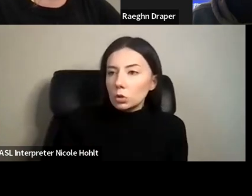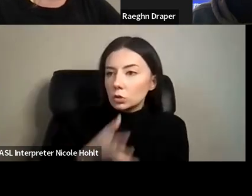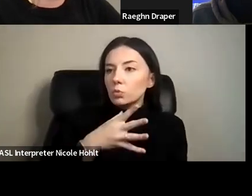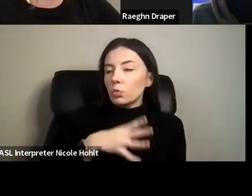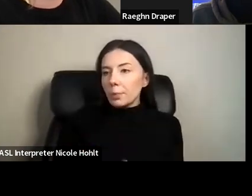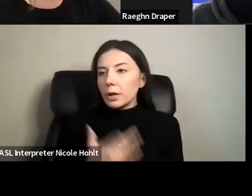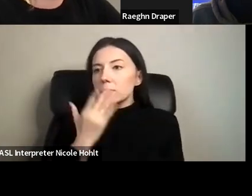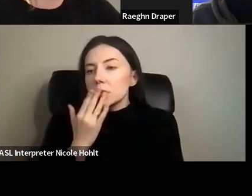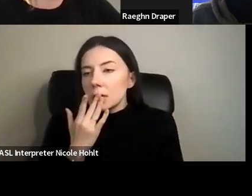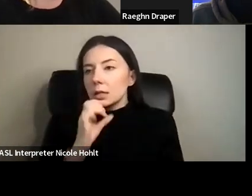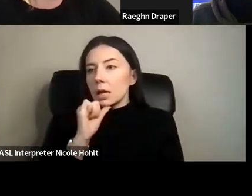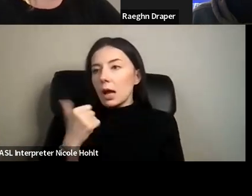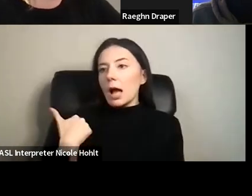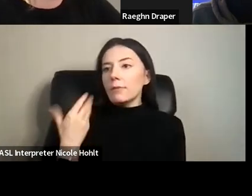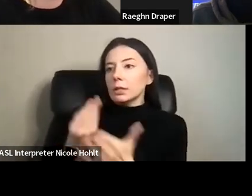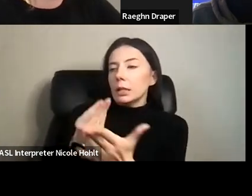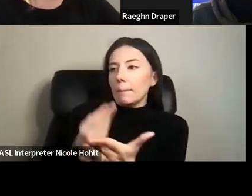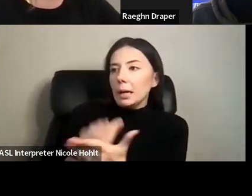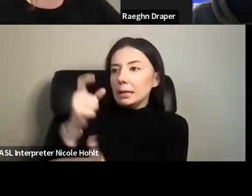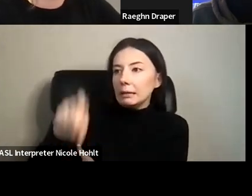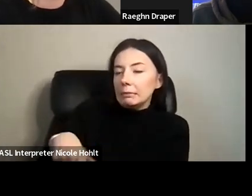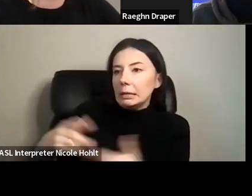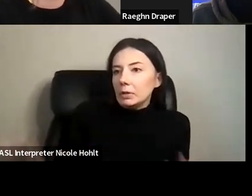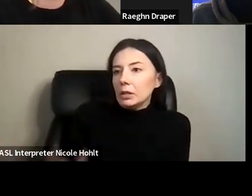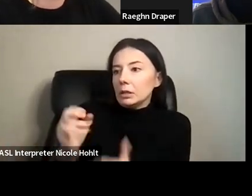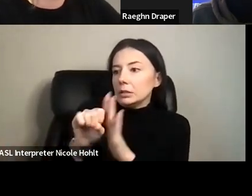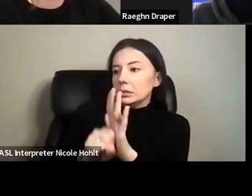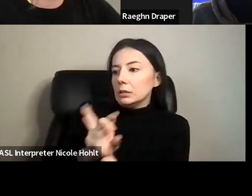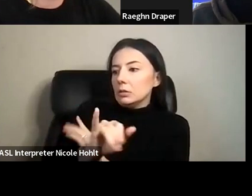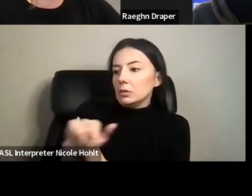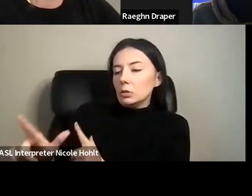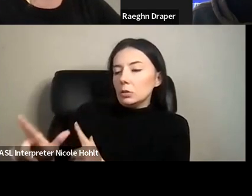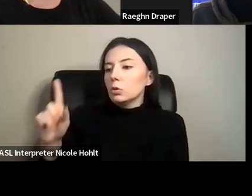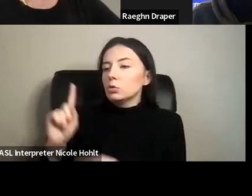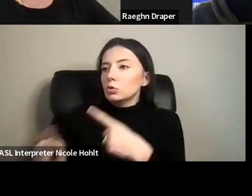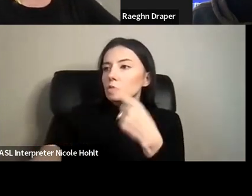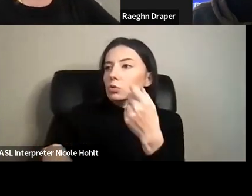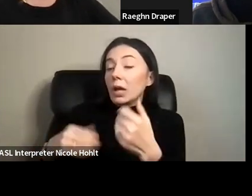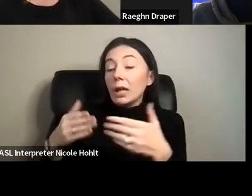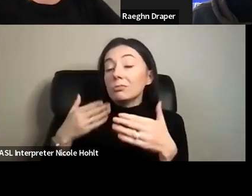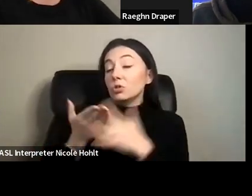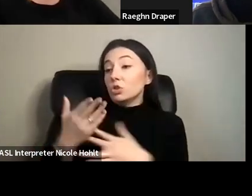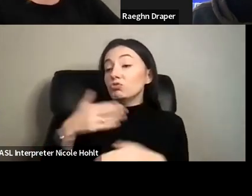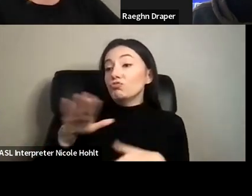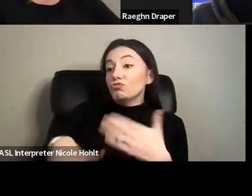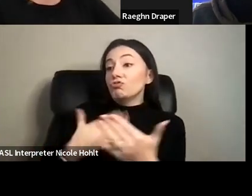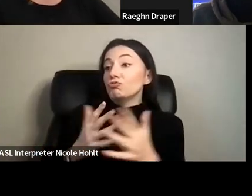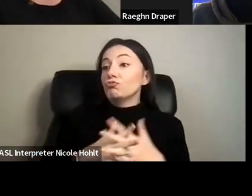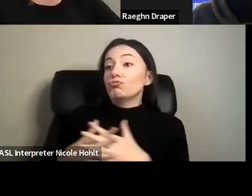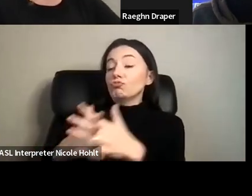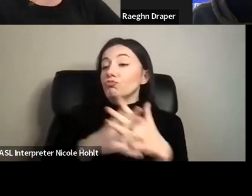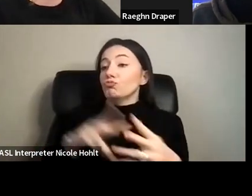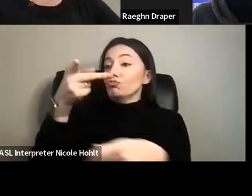the wages they need here in Illinois and throughout the country to take care of